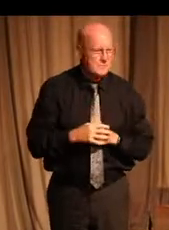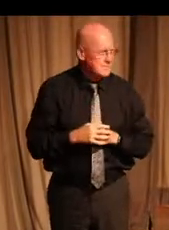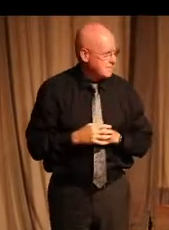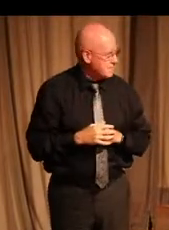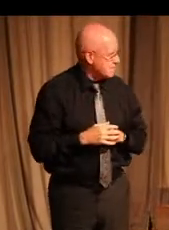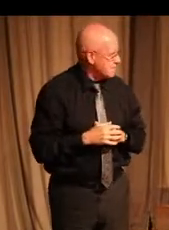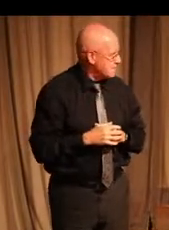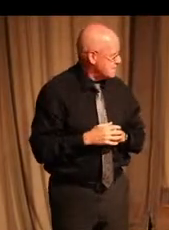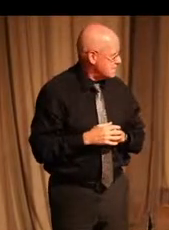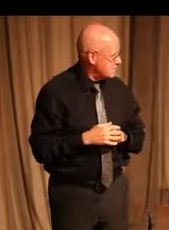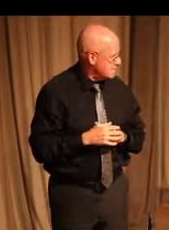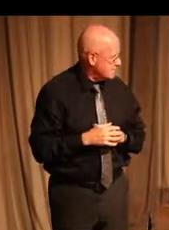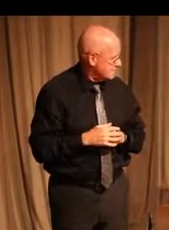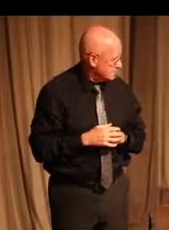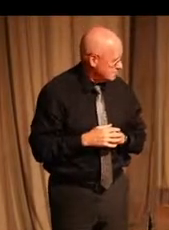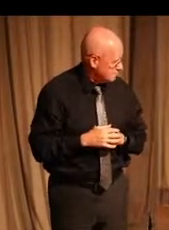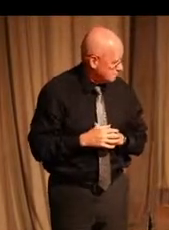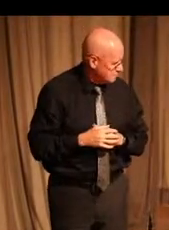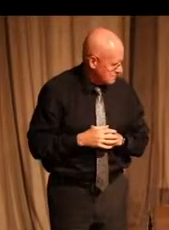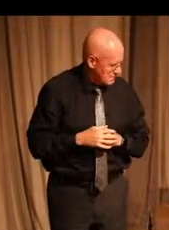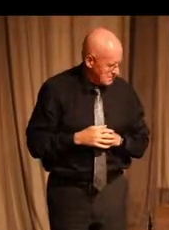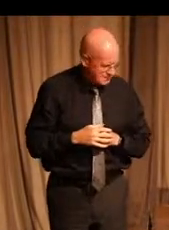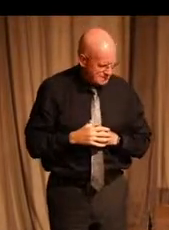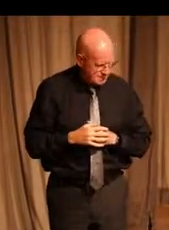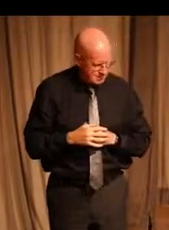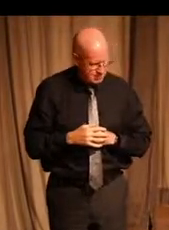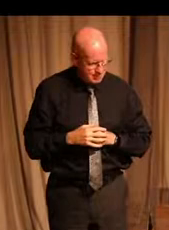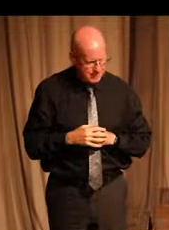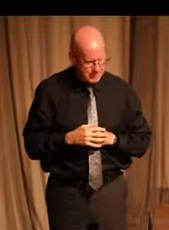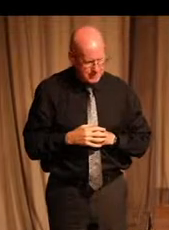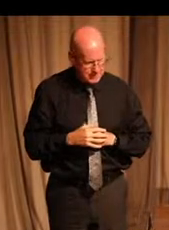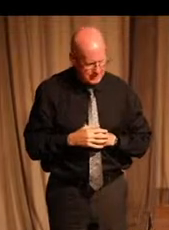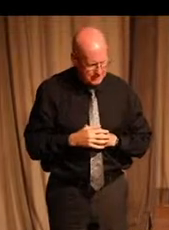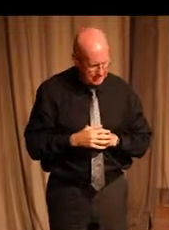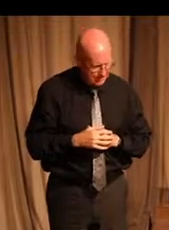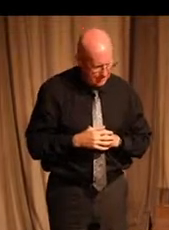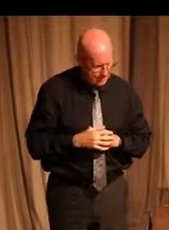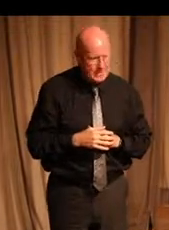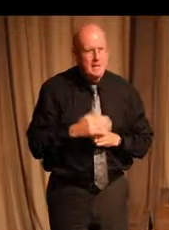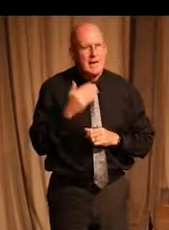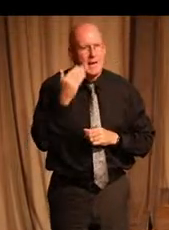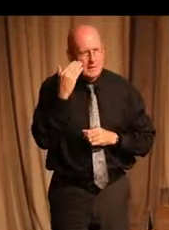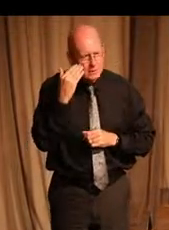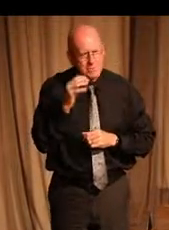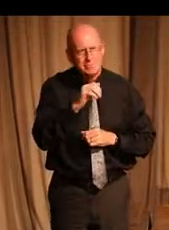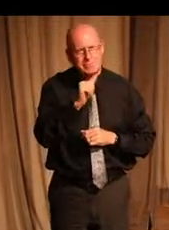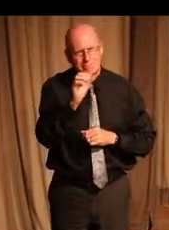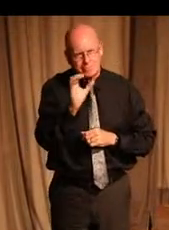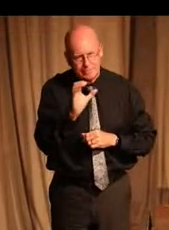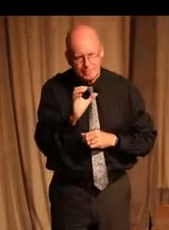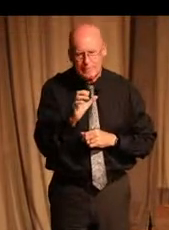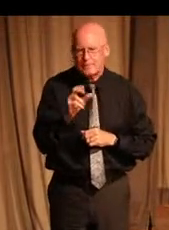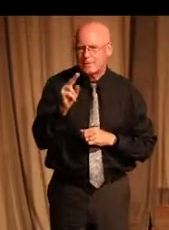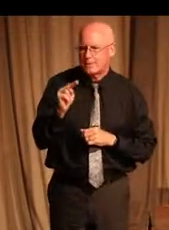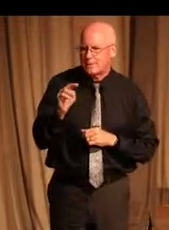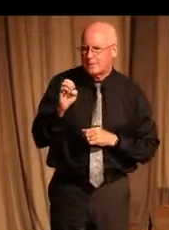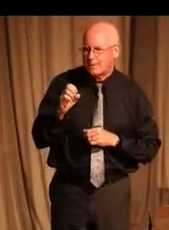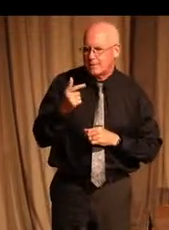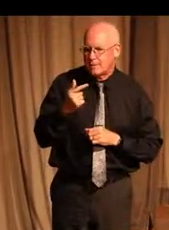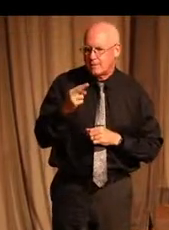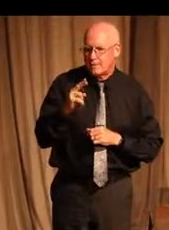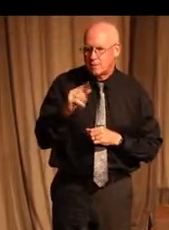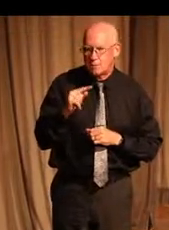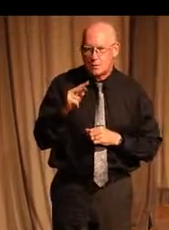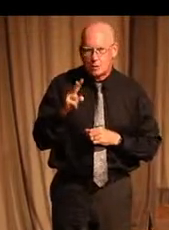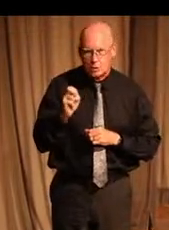Yeah, I you know, it's funny because I asked the question because it's, you know, that's Aimé Césaire's words in the film is negritude is struggle, and as a